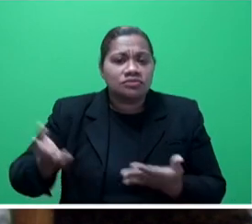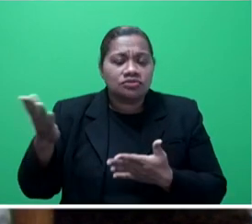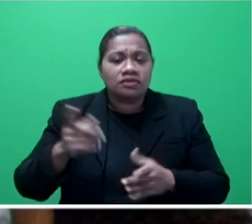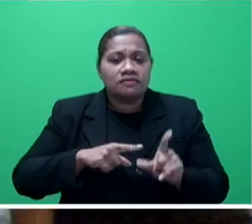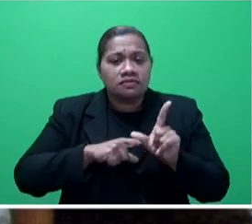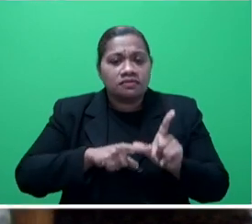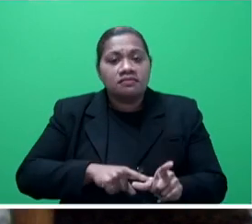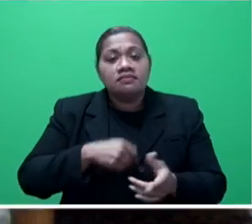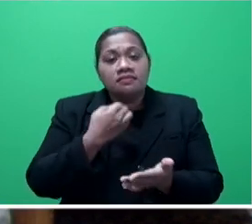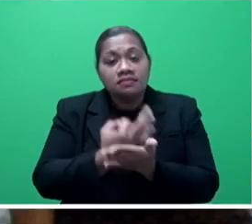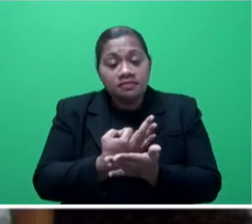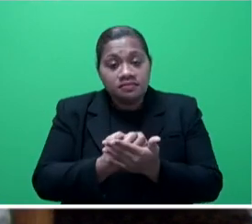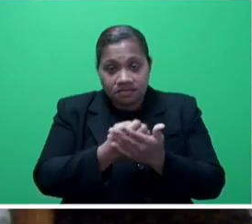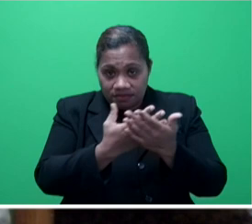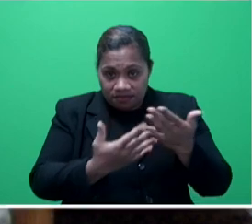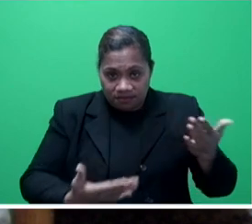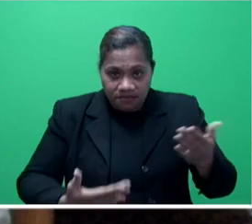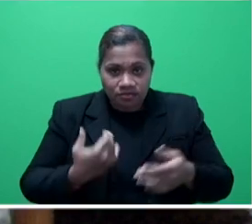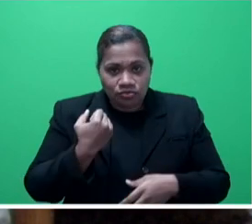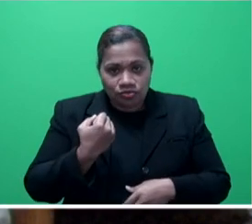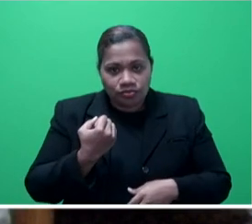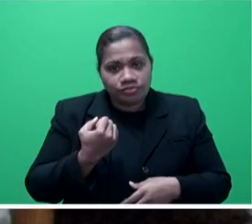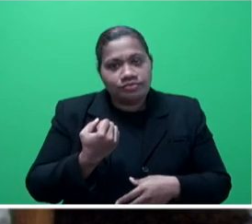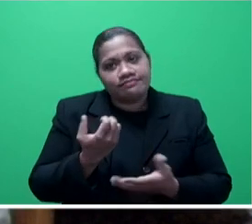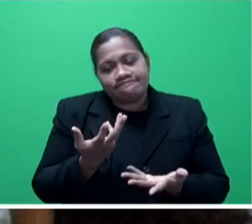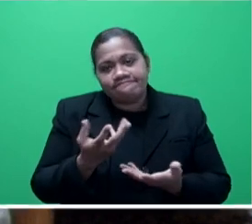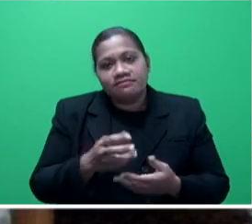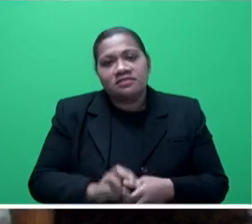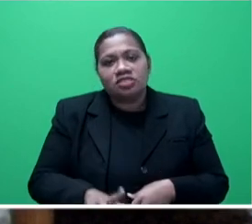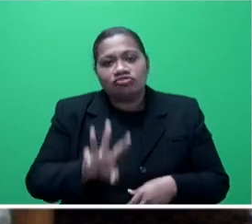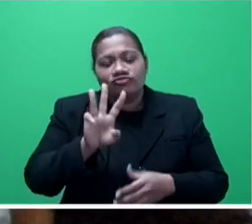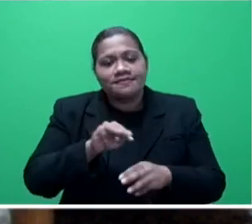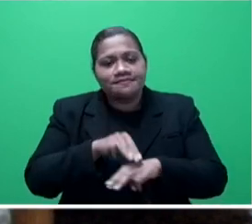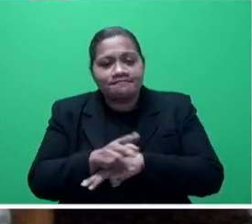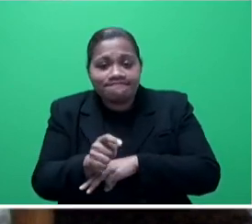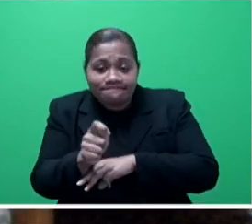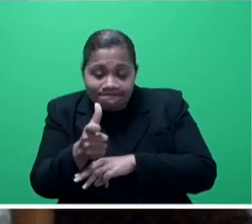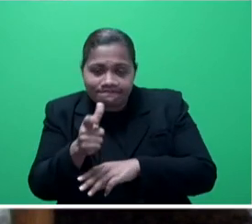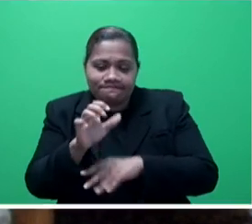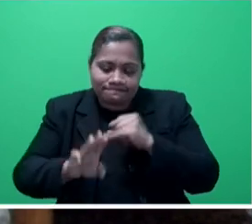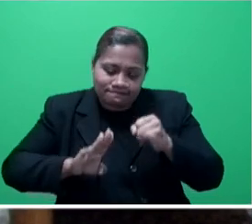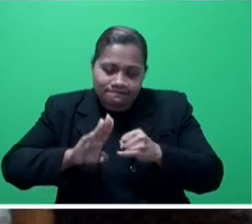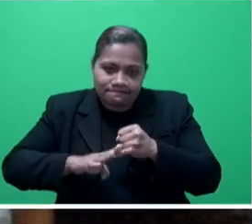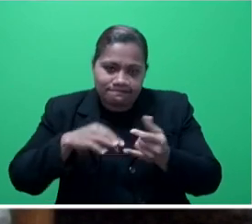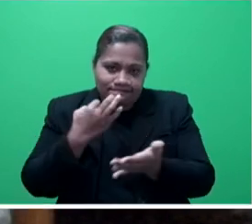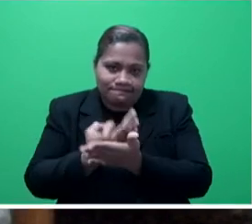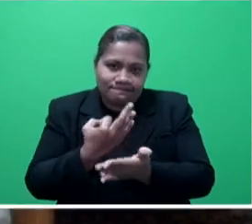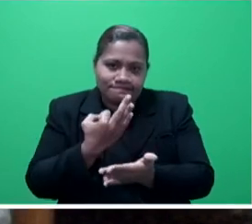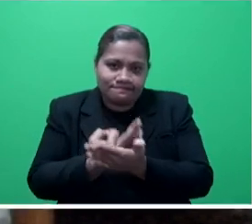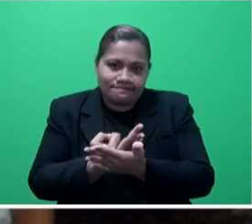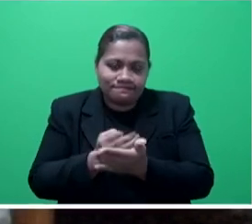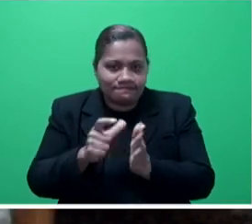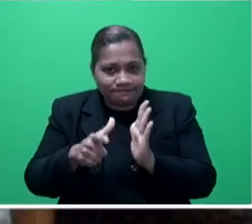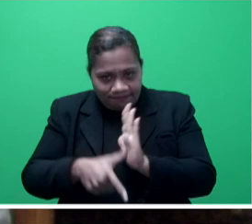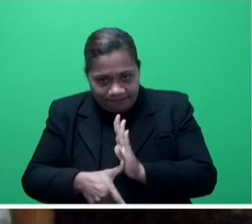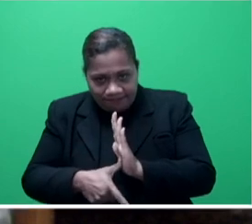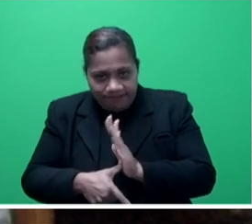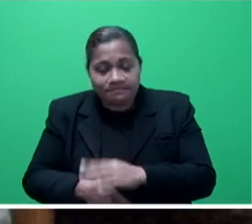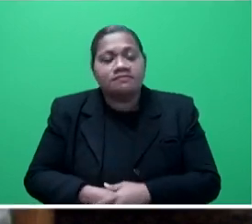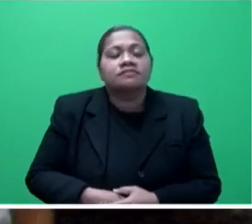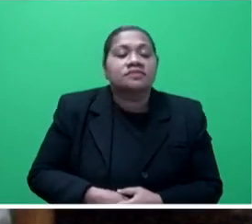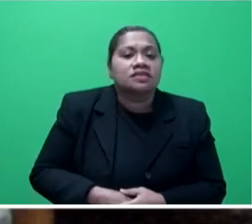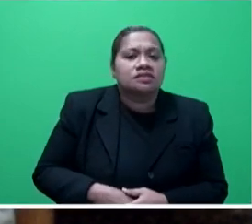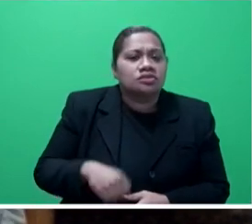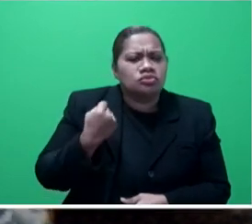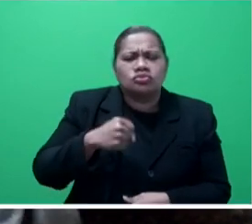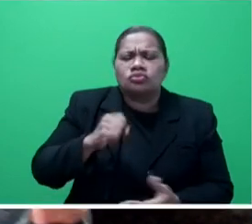statements to the SPX no later than 3 months after the end of its financial period. So, Mr. Speaker, sir, there is absolutely no truth, and